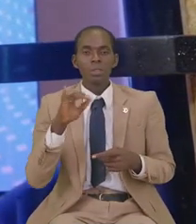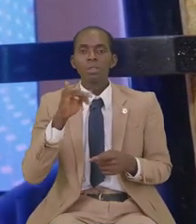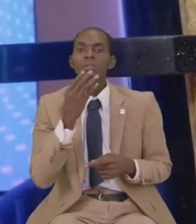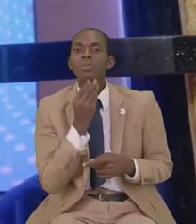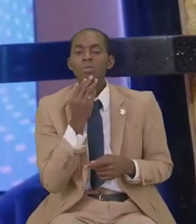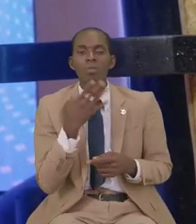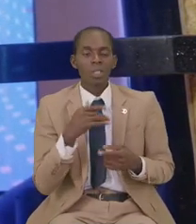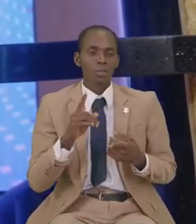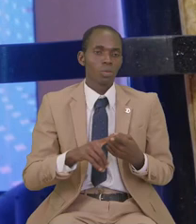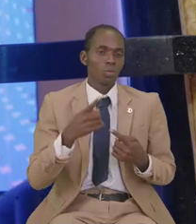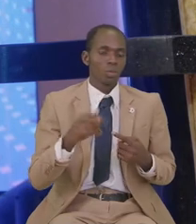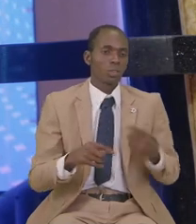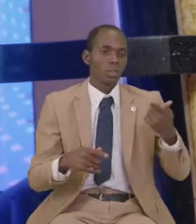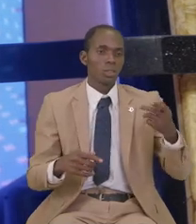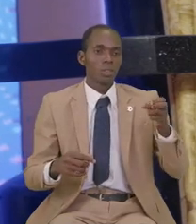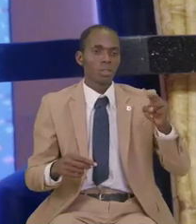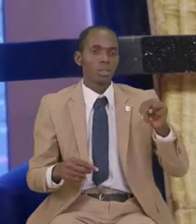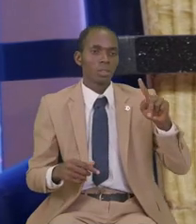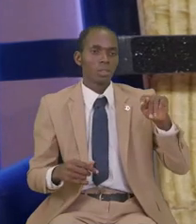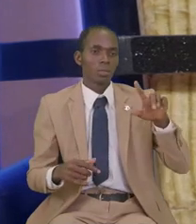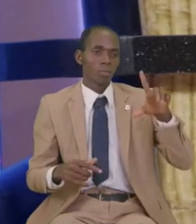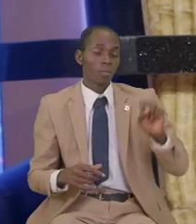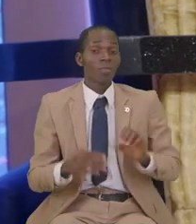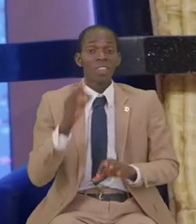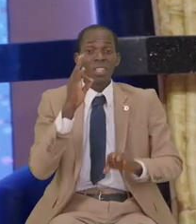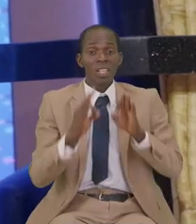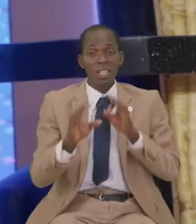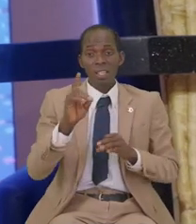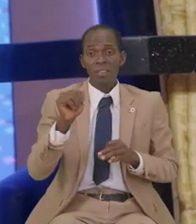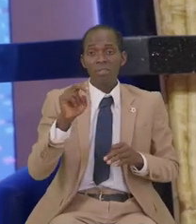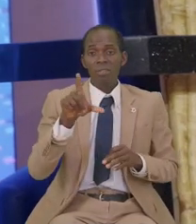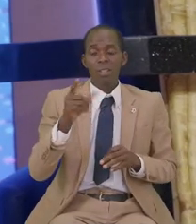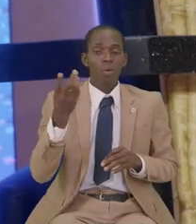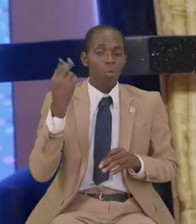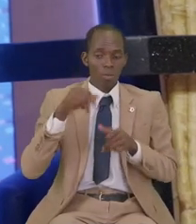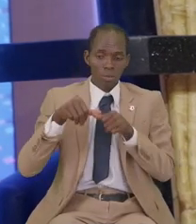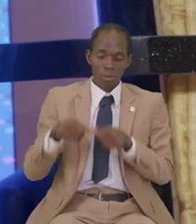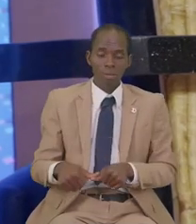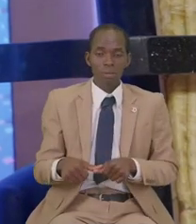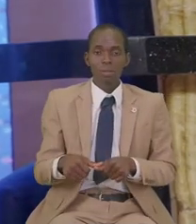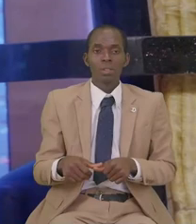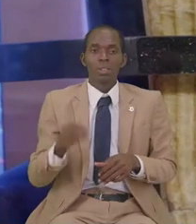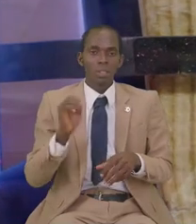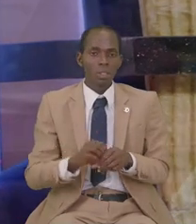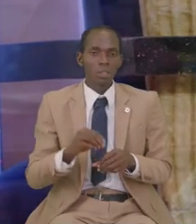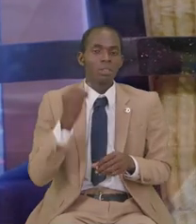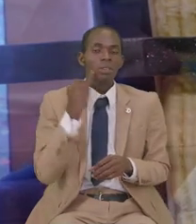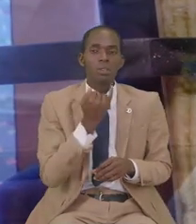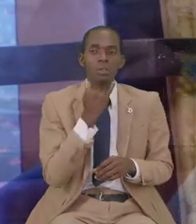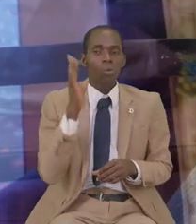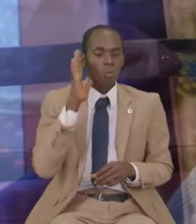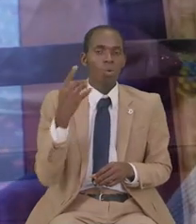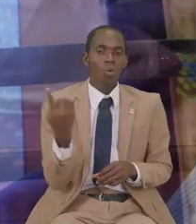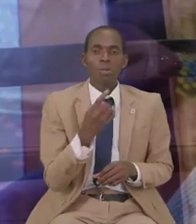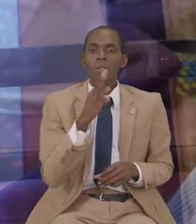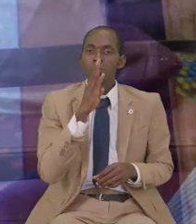country, only in Judah, he would have been a prophet only to Judah, to Jerusalem, but not to Babylon. He was to